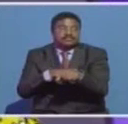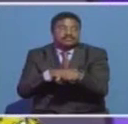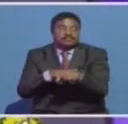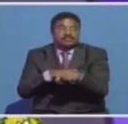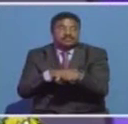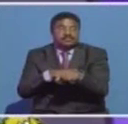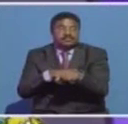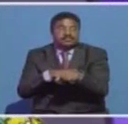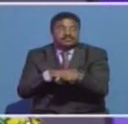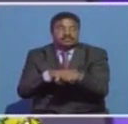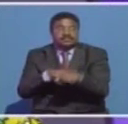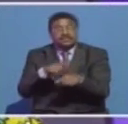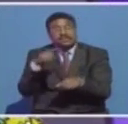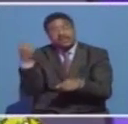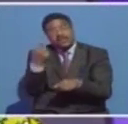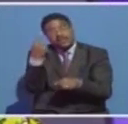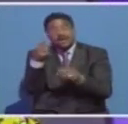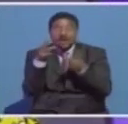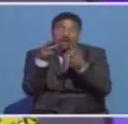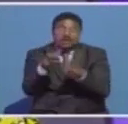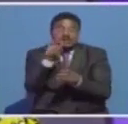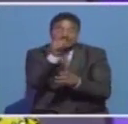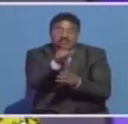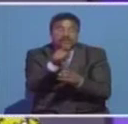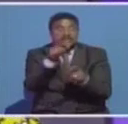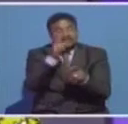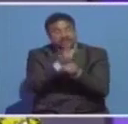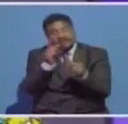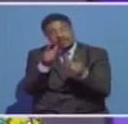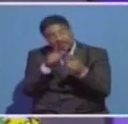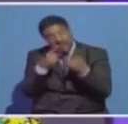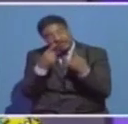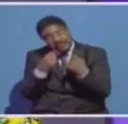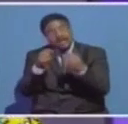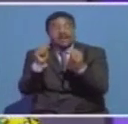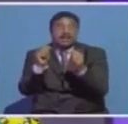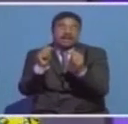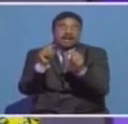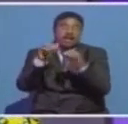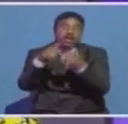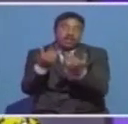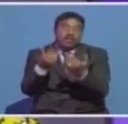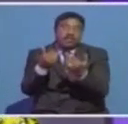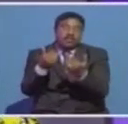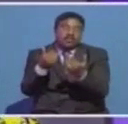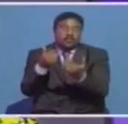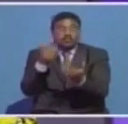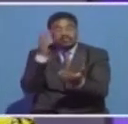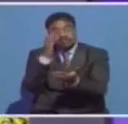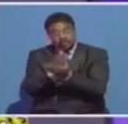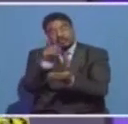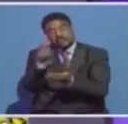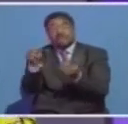Again, that is only one way in which to intervene in terms of looking at how you can stop the destruction